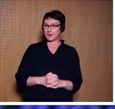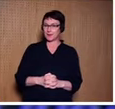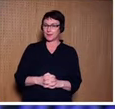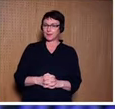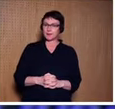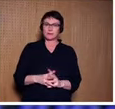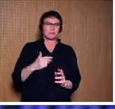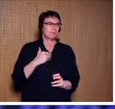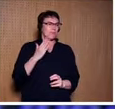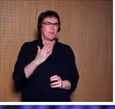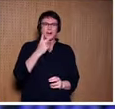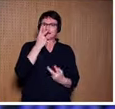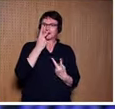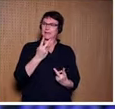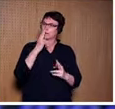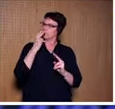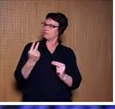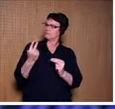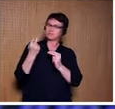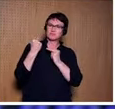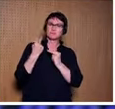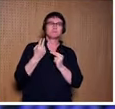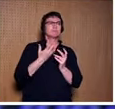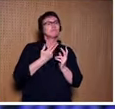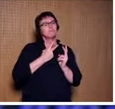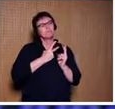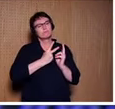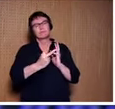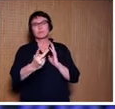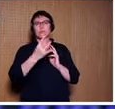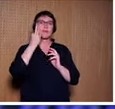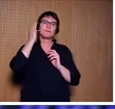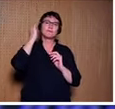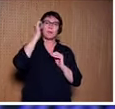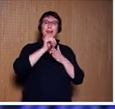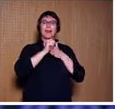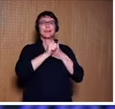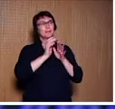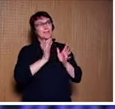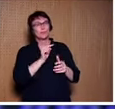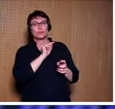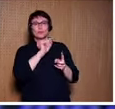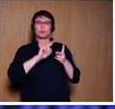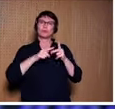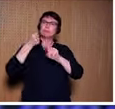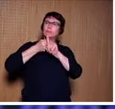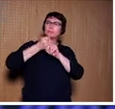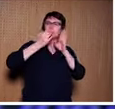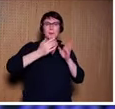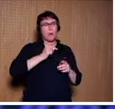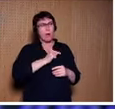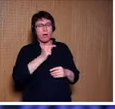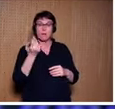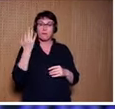and voices of activists, feminist leaders, movements, support movements, and